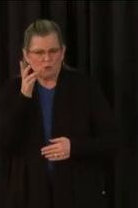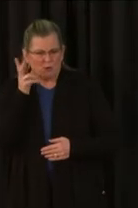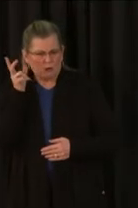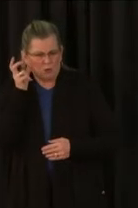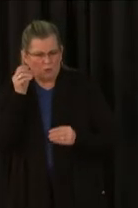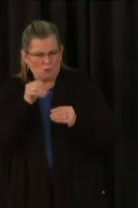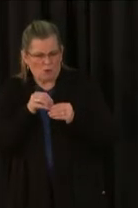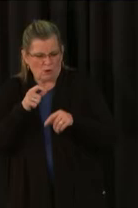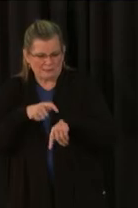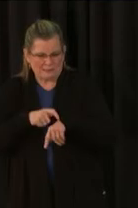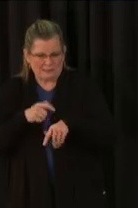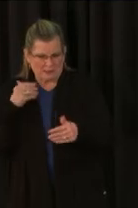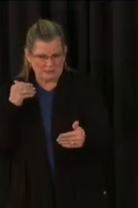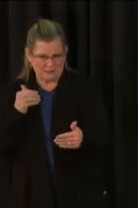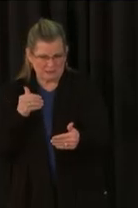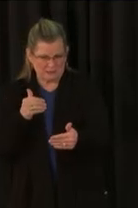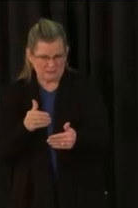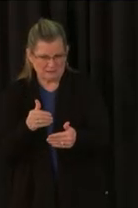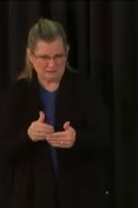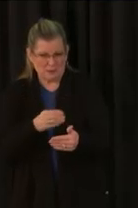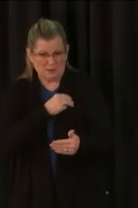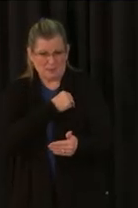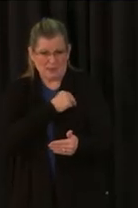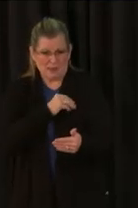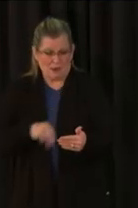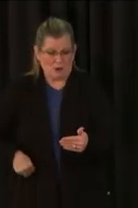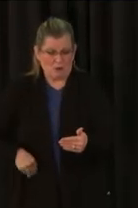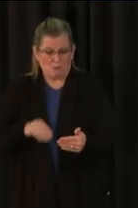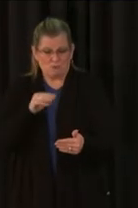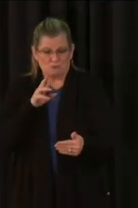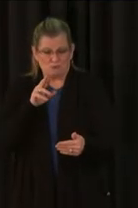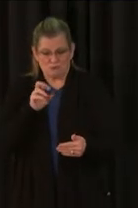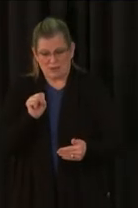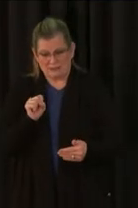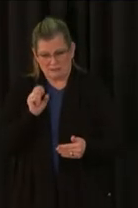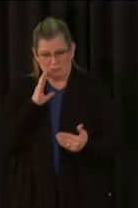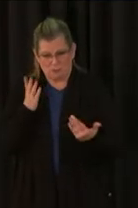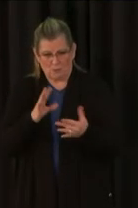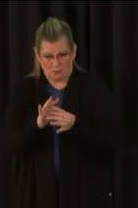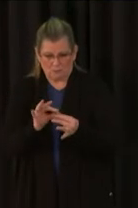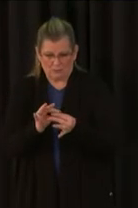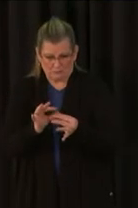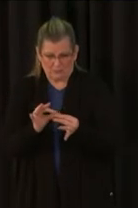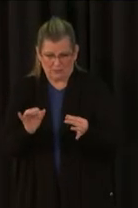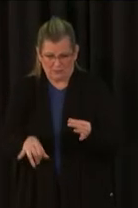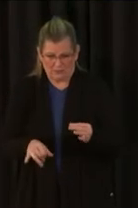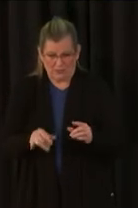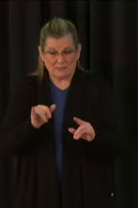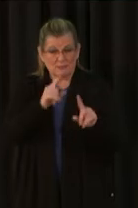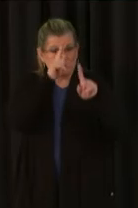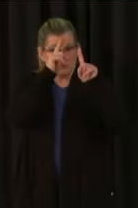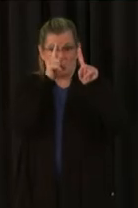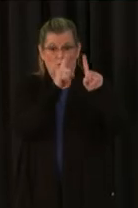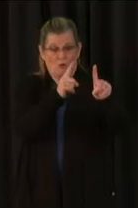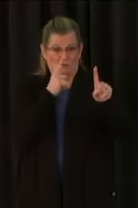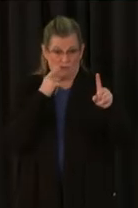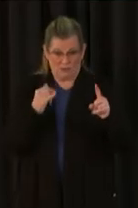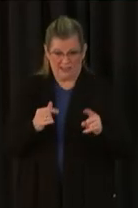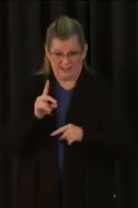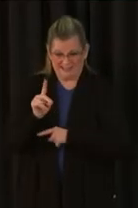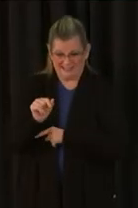information about that probably at the mayor's press conferences or from DC Health. But that is the date that we have slated